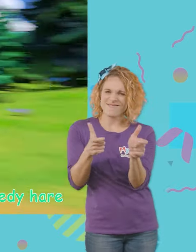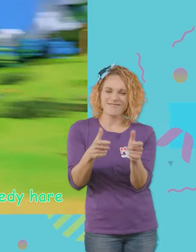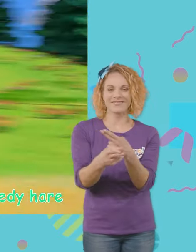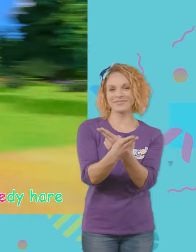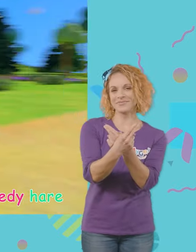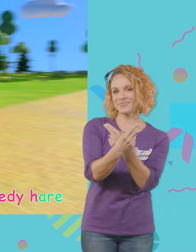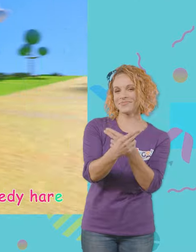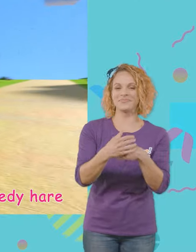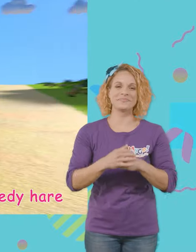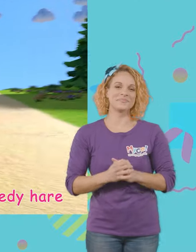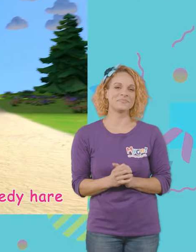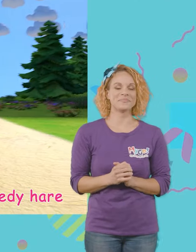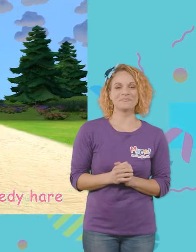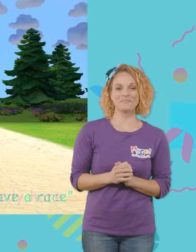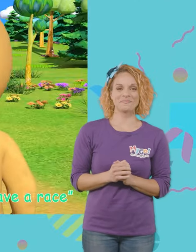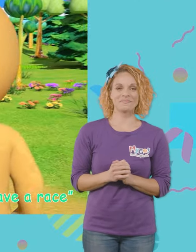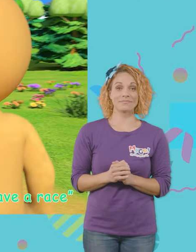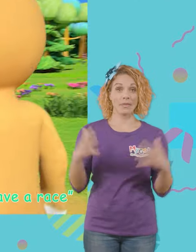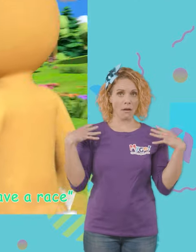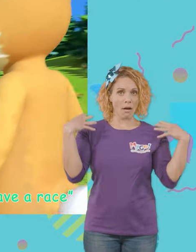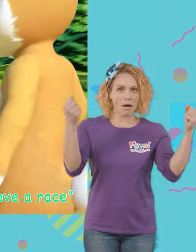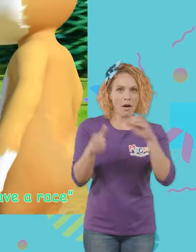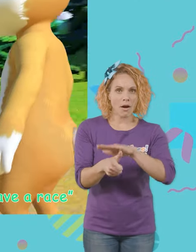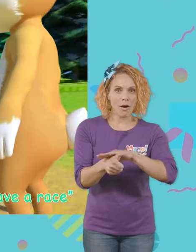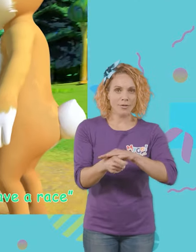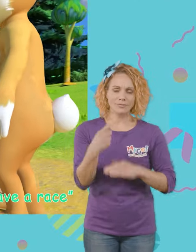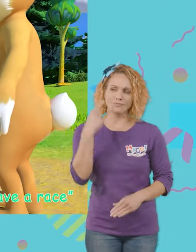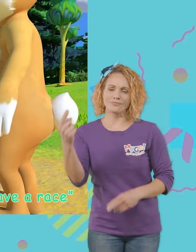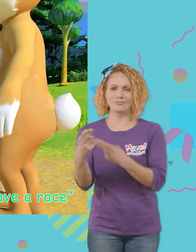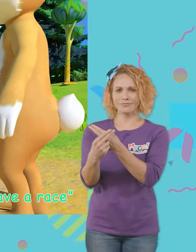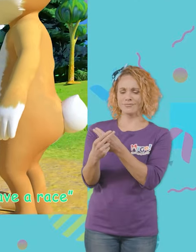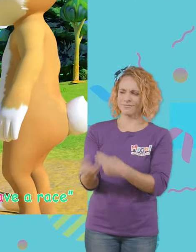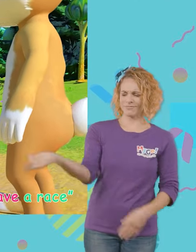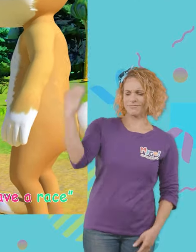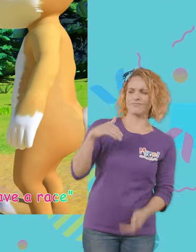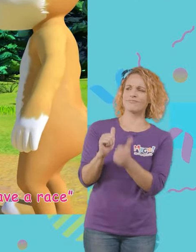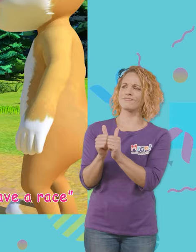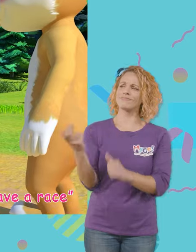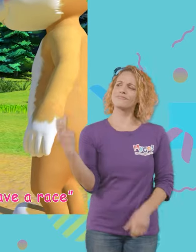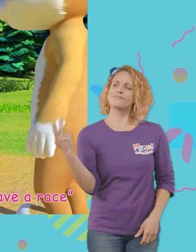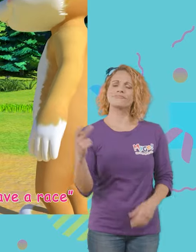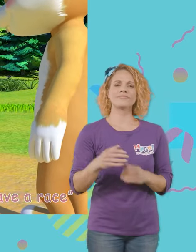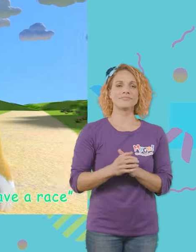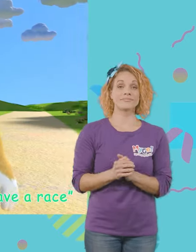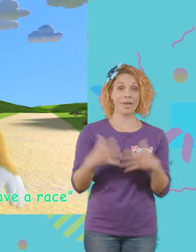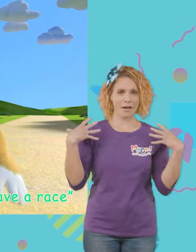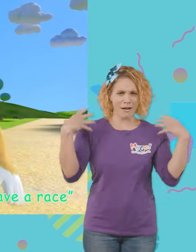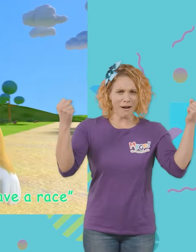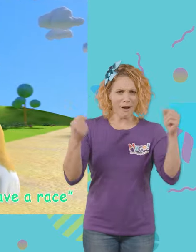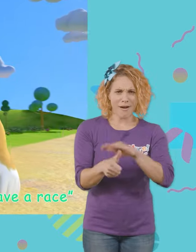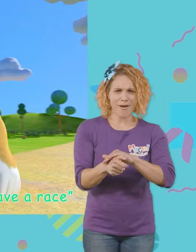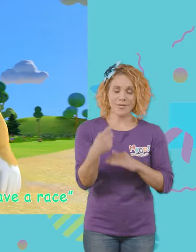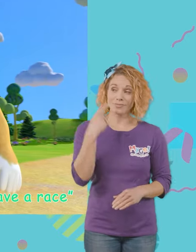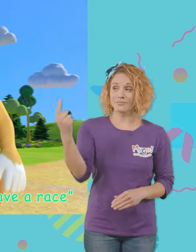a very speedy hare The flucky tortoise said to hare, let's have a race The